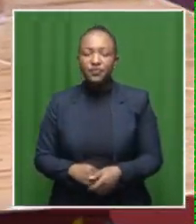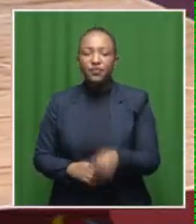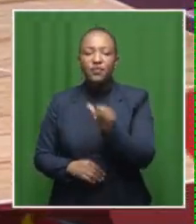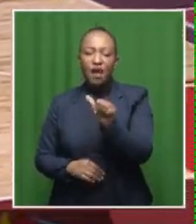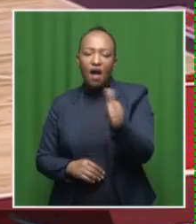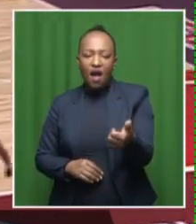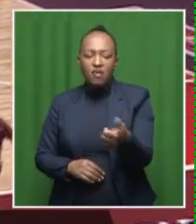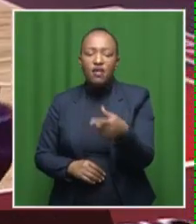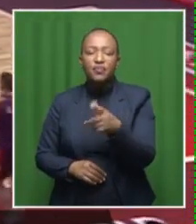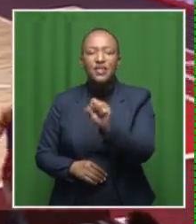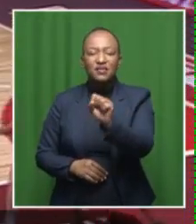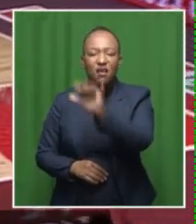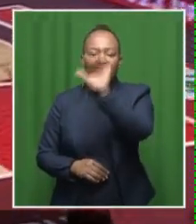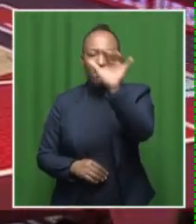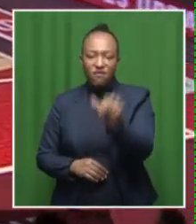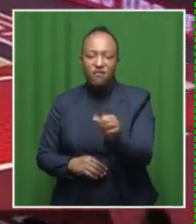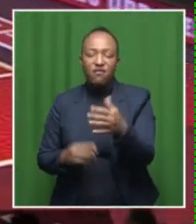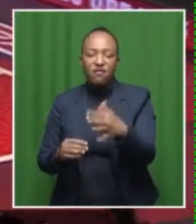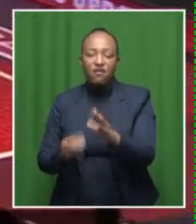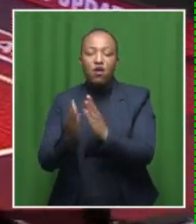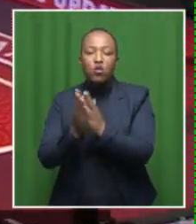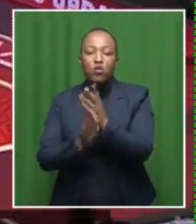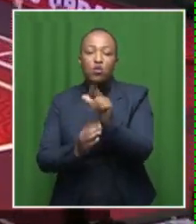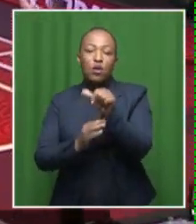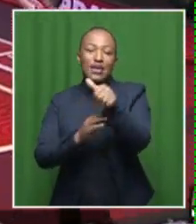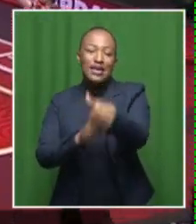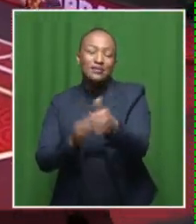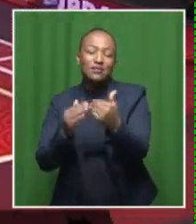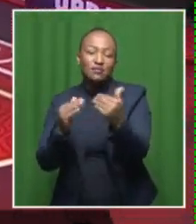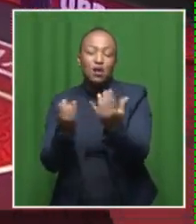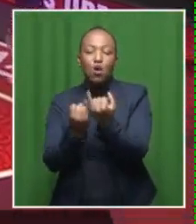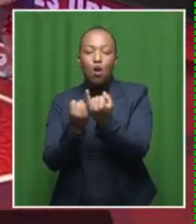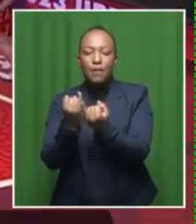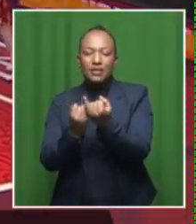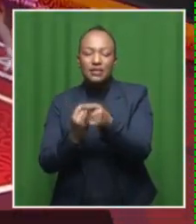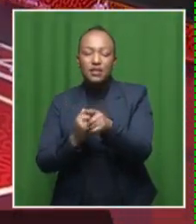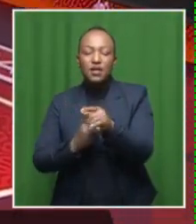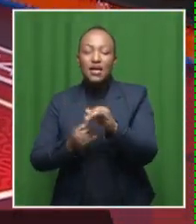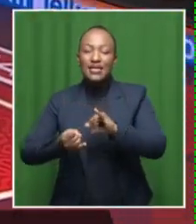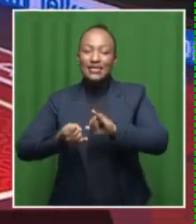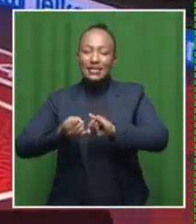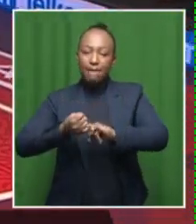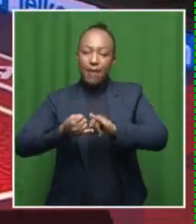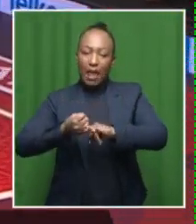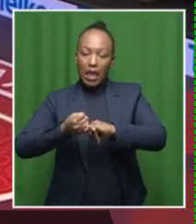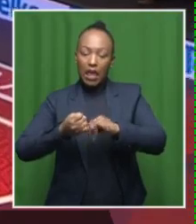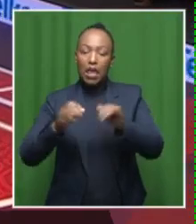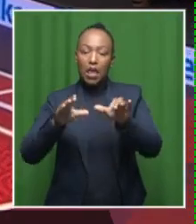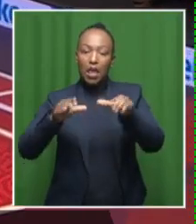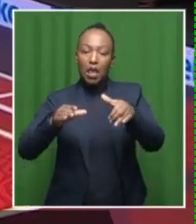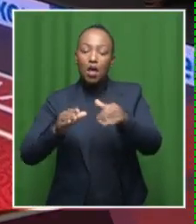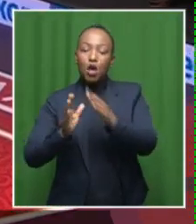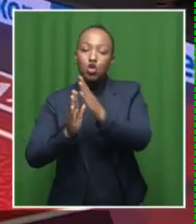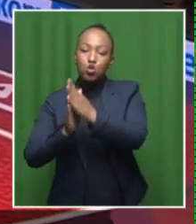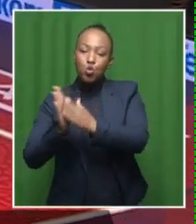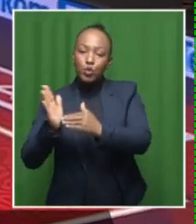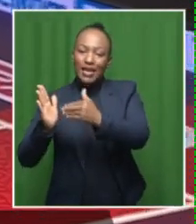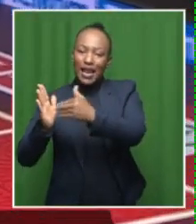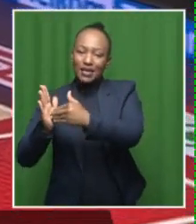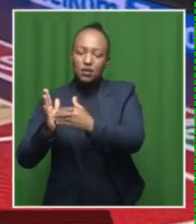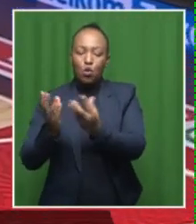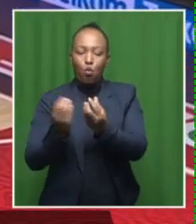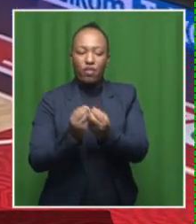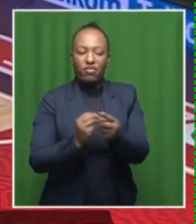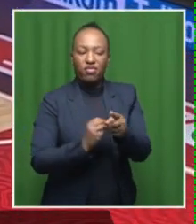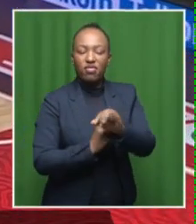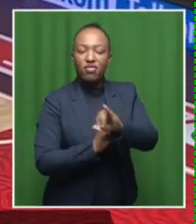encounter in order for South Africa to make it through to the next stage of the competition, which is the semis, and we see a matchup between New Zealand as well as Jamaica.